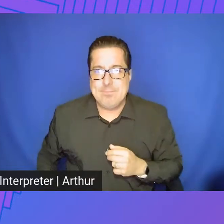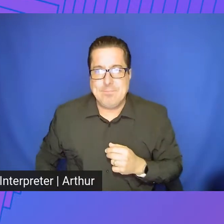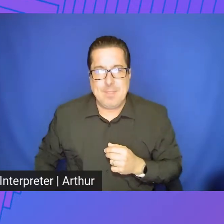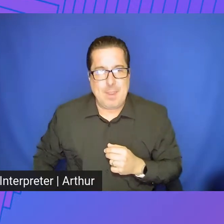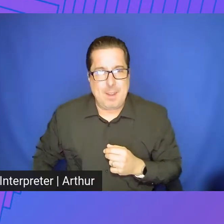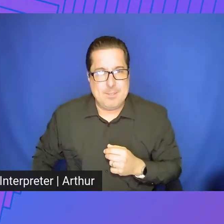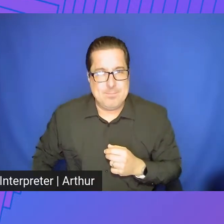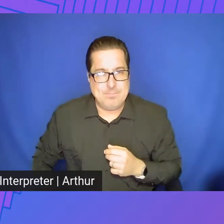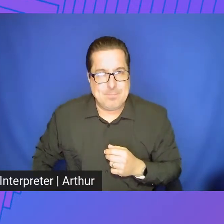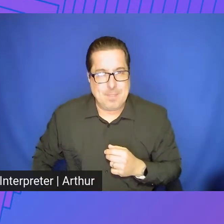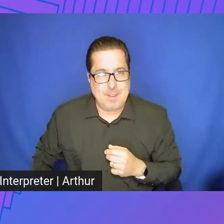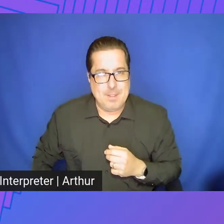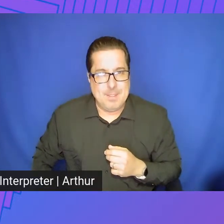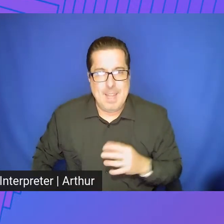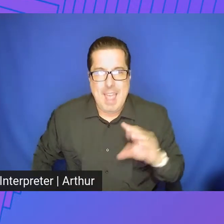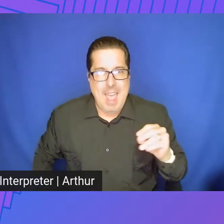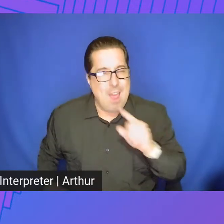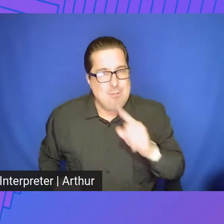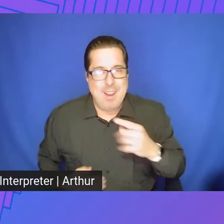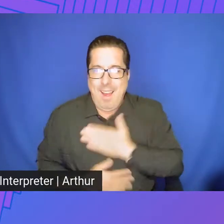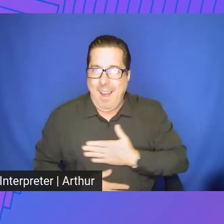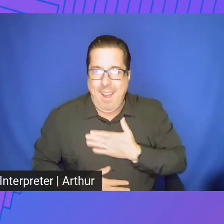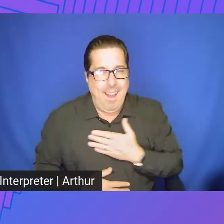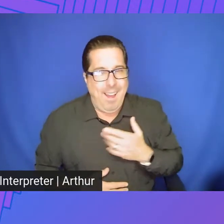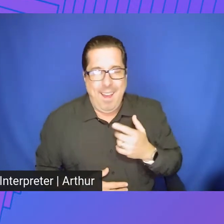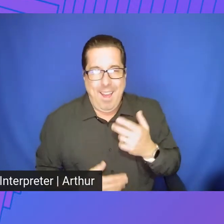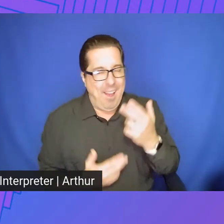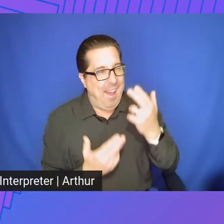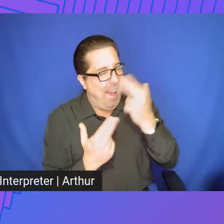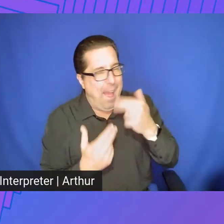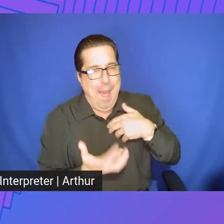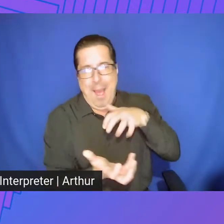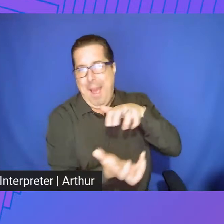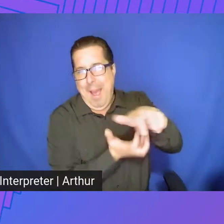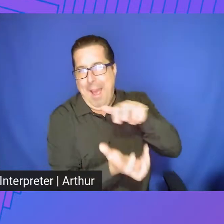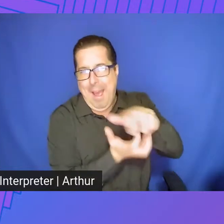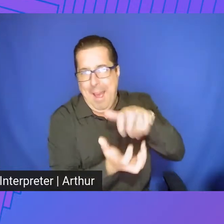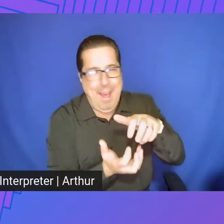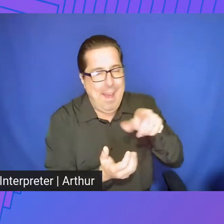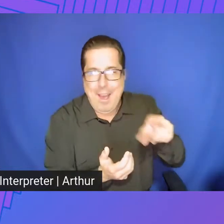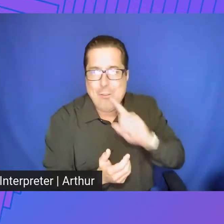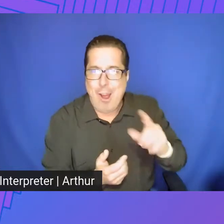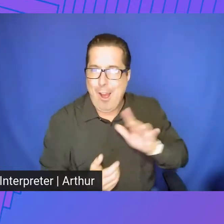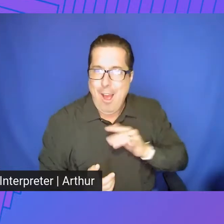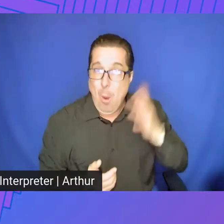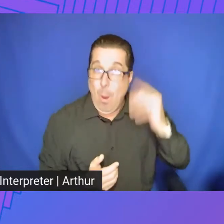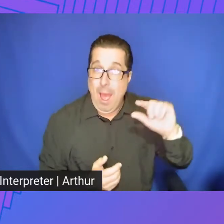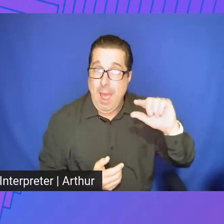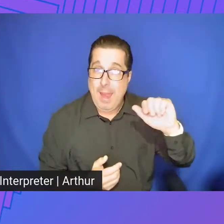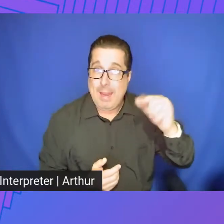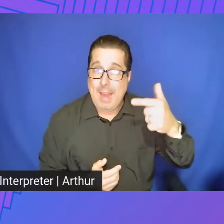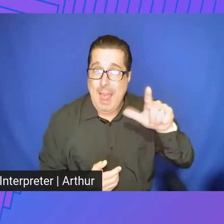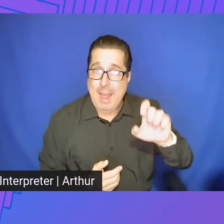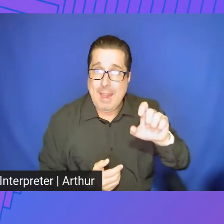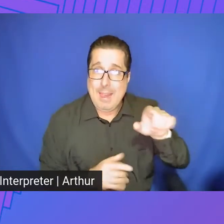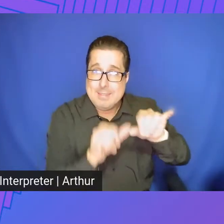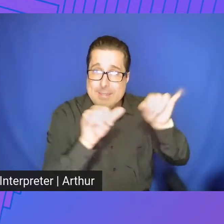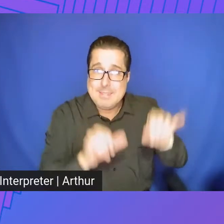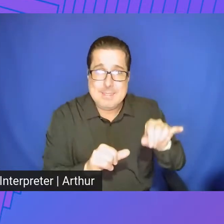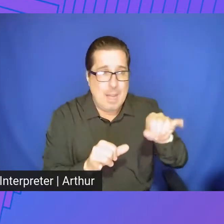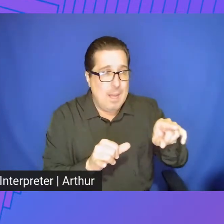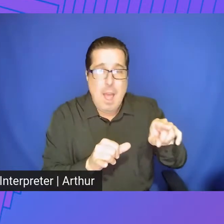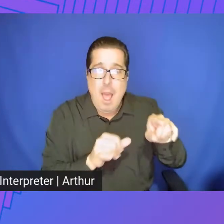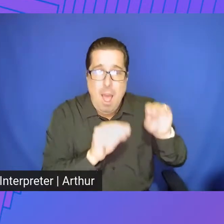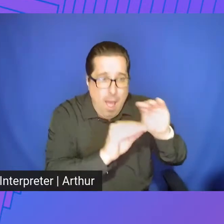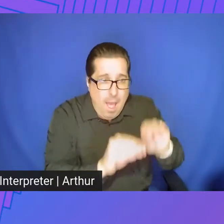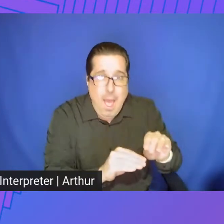can't imagine what a system like Gaggle does when they start seeing some of the content that